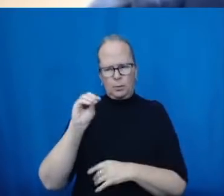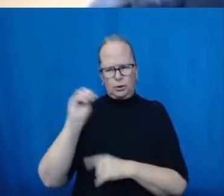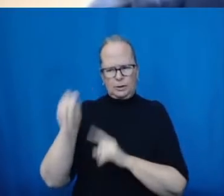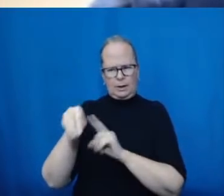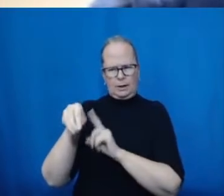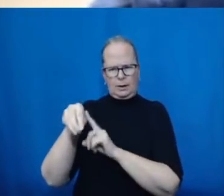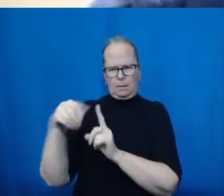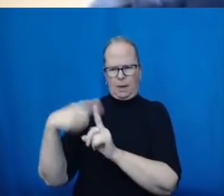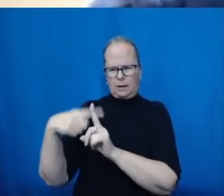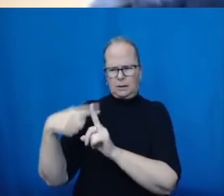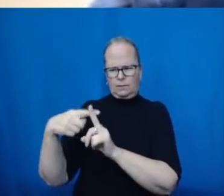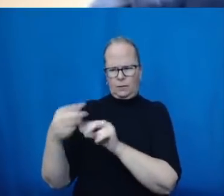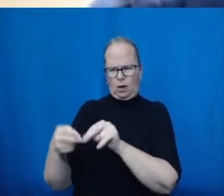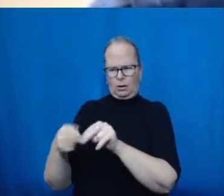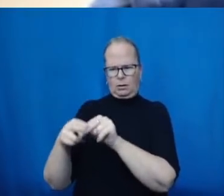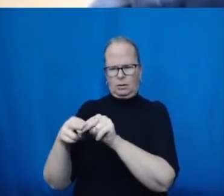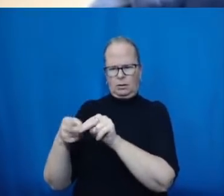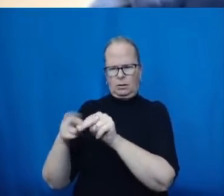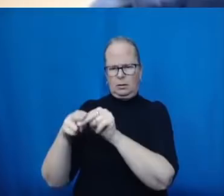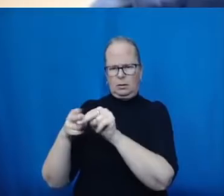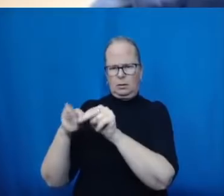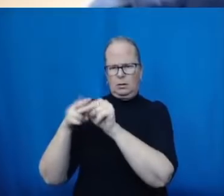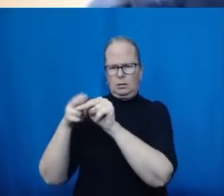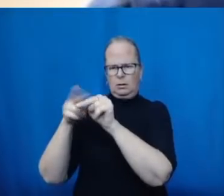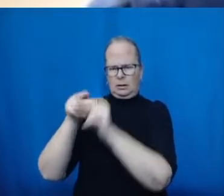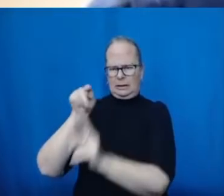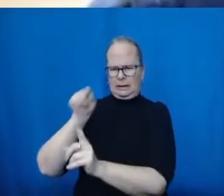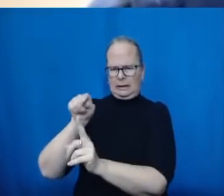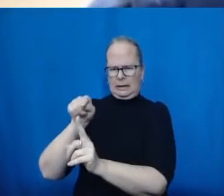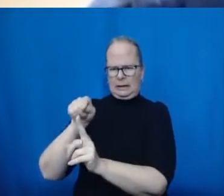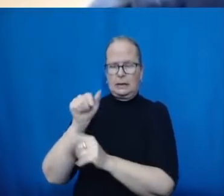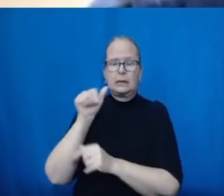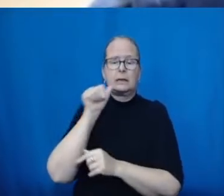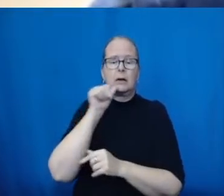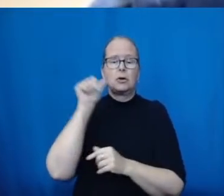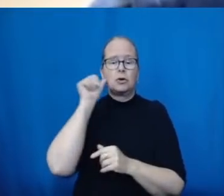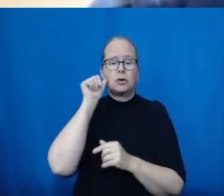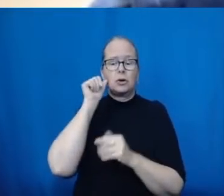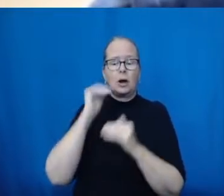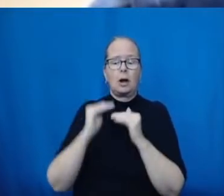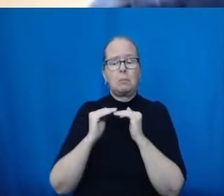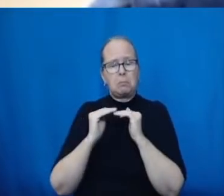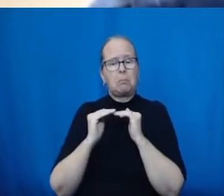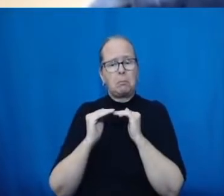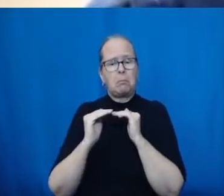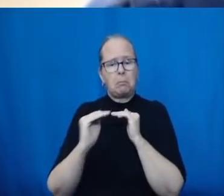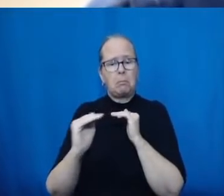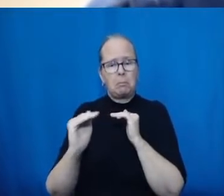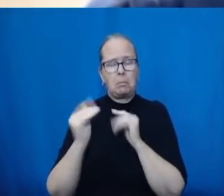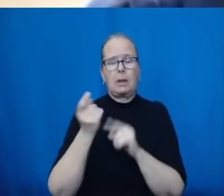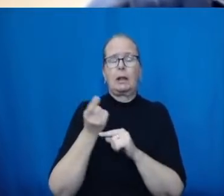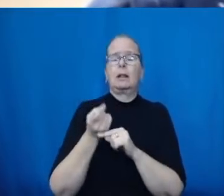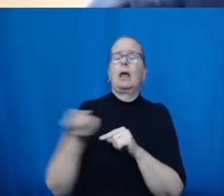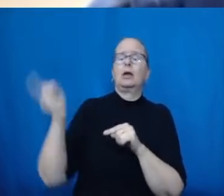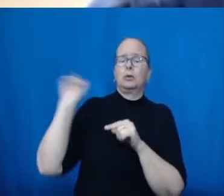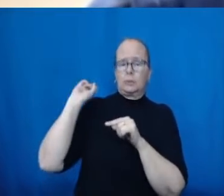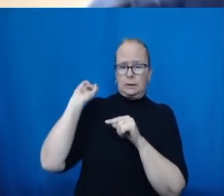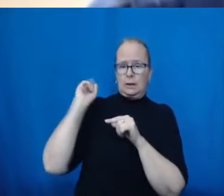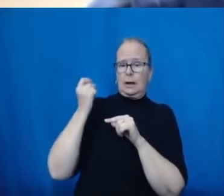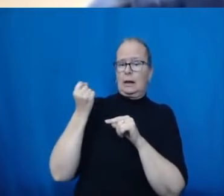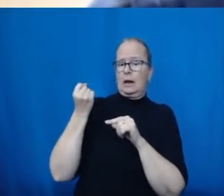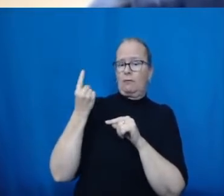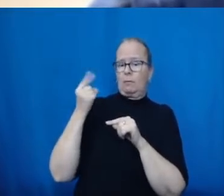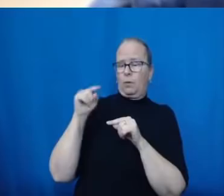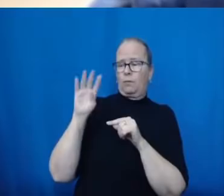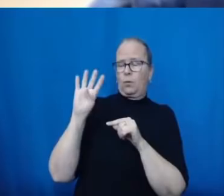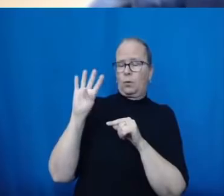or yesterday over last week at 11.46. Last Monday, and again 11.46 this Monday. Of note, with the percent